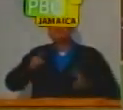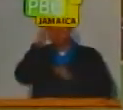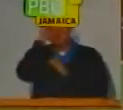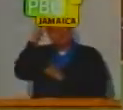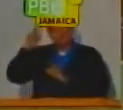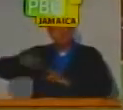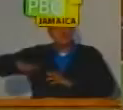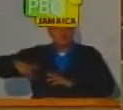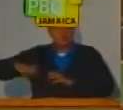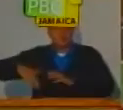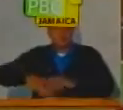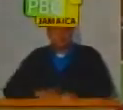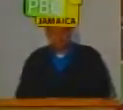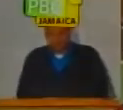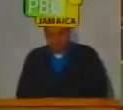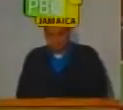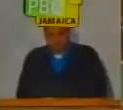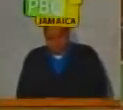honorable house.